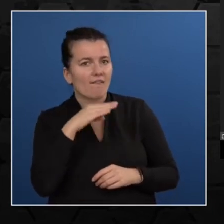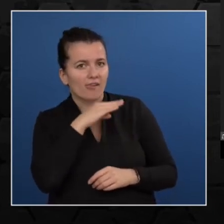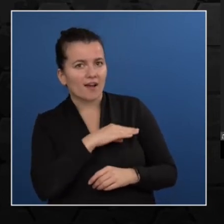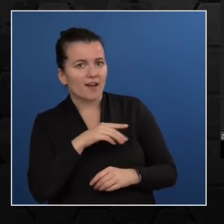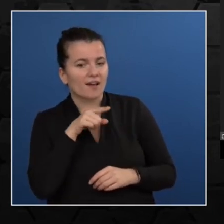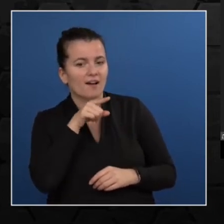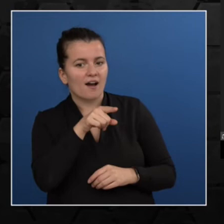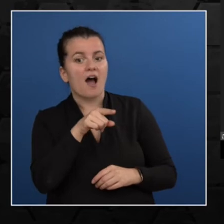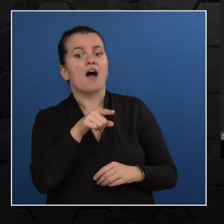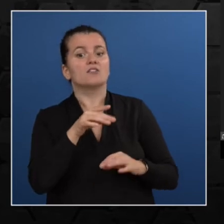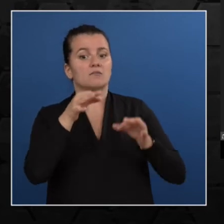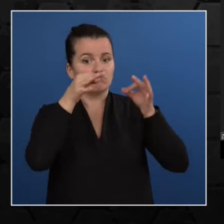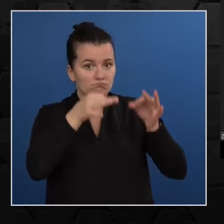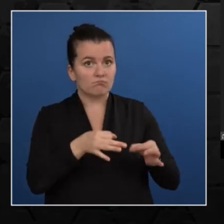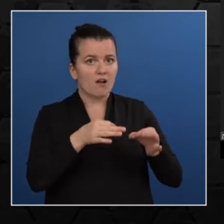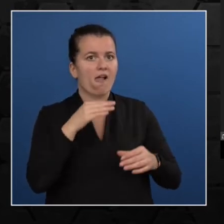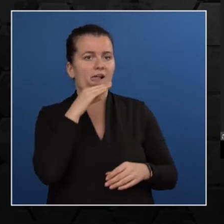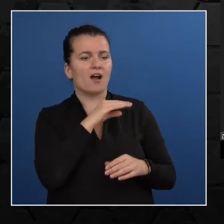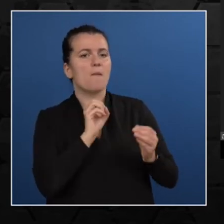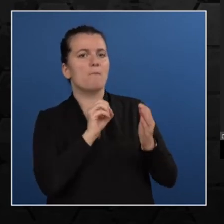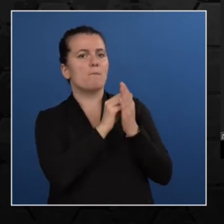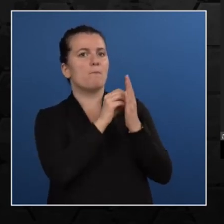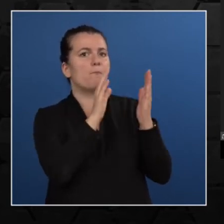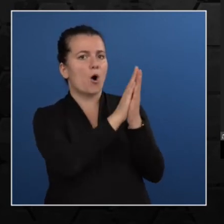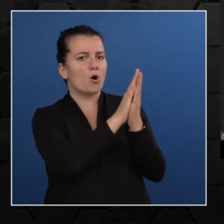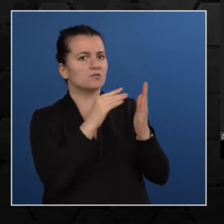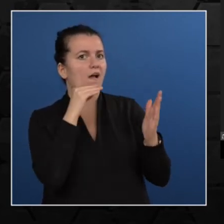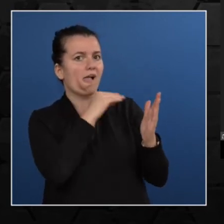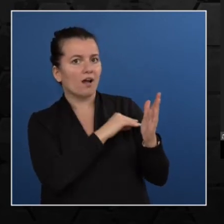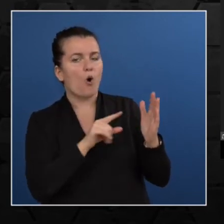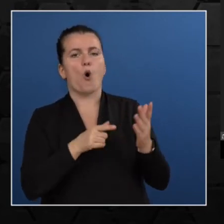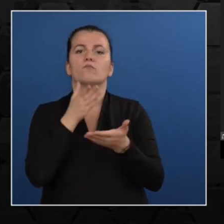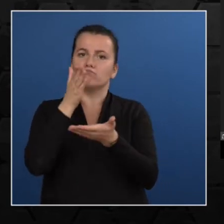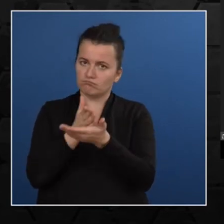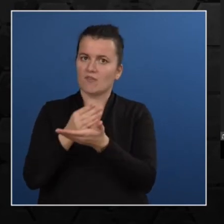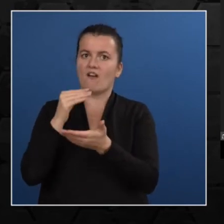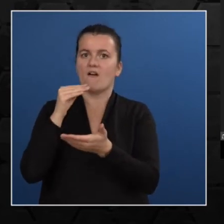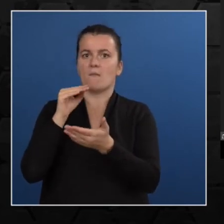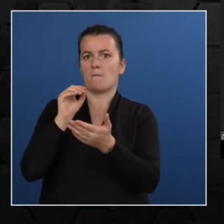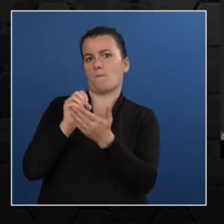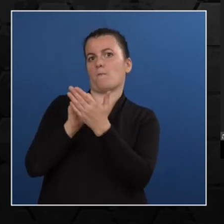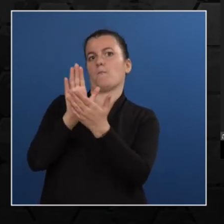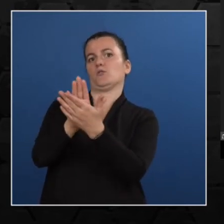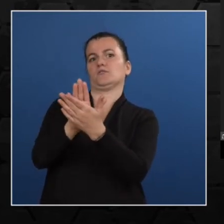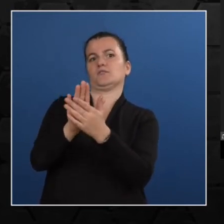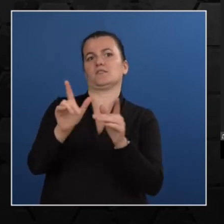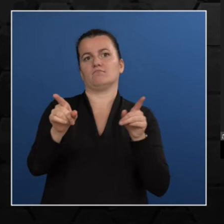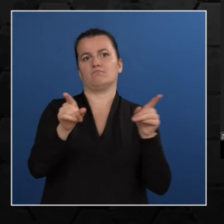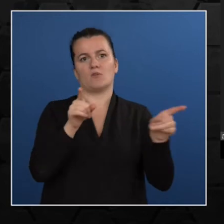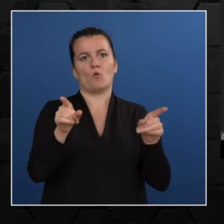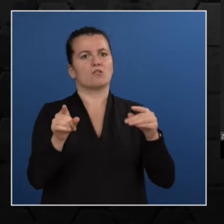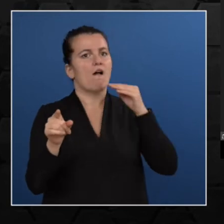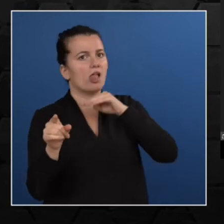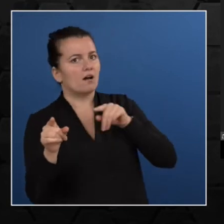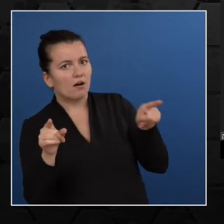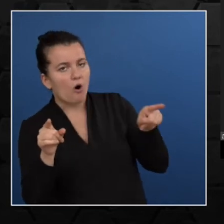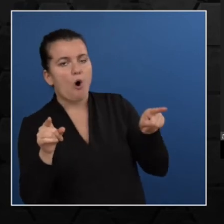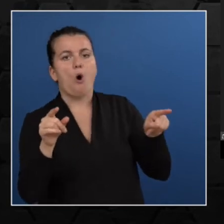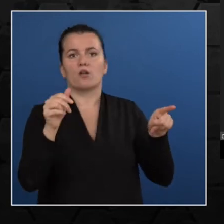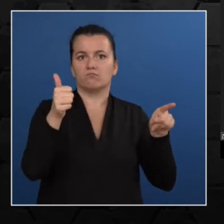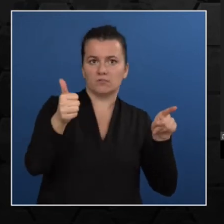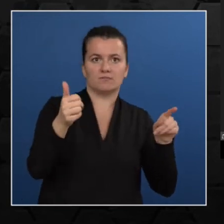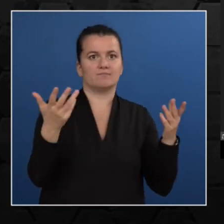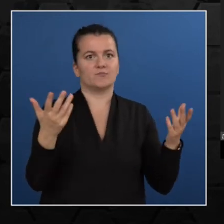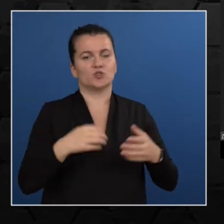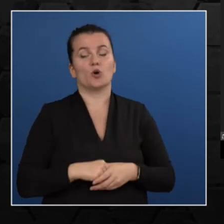fake or real. So that's what we're gonna do. With loading our data onto the machine learning model.